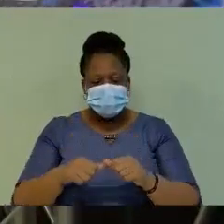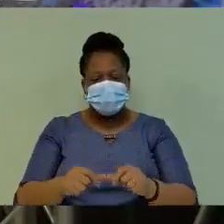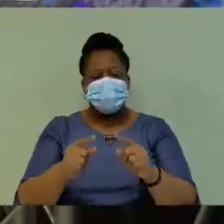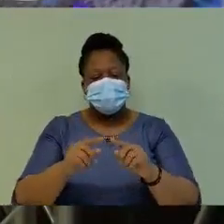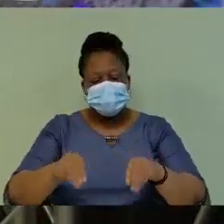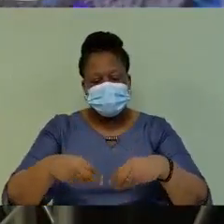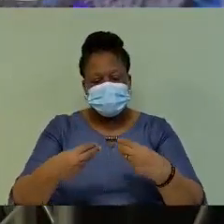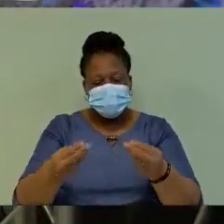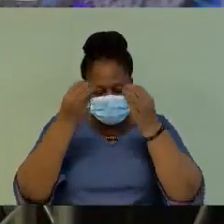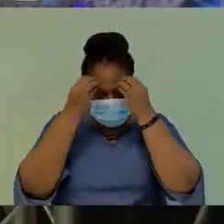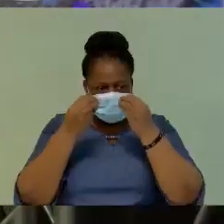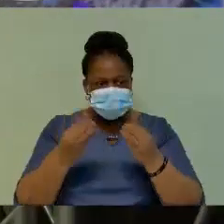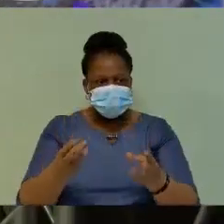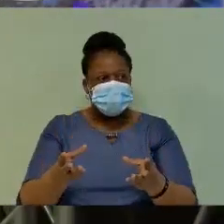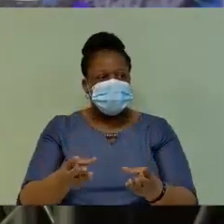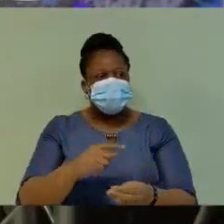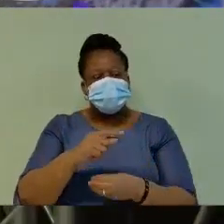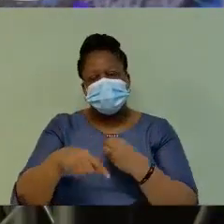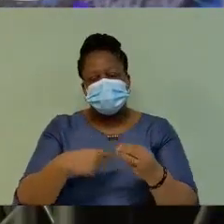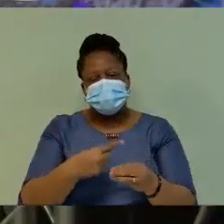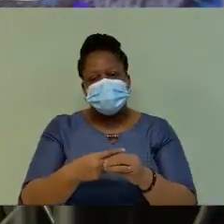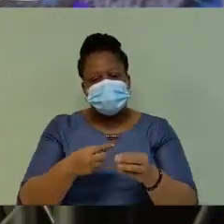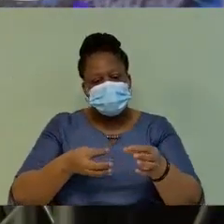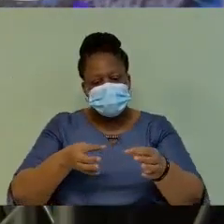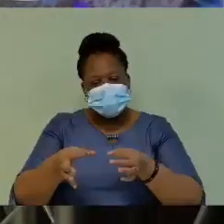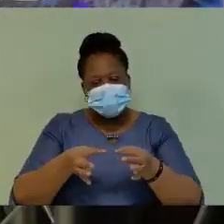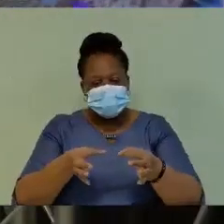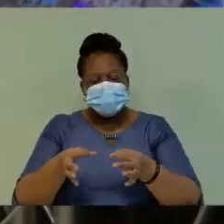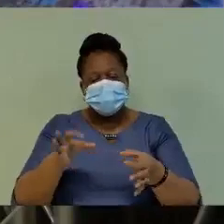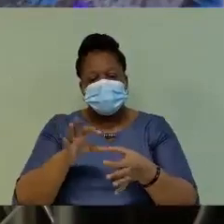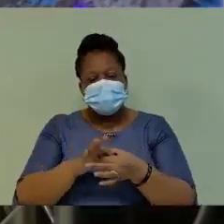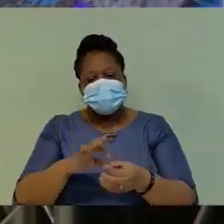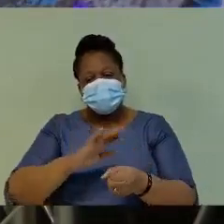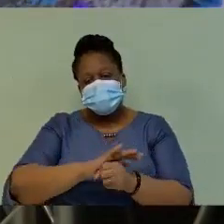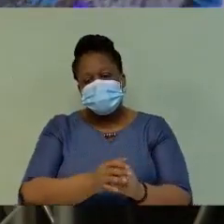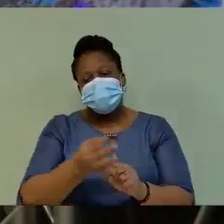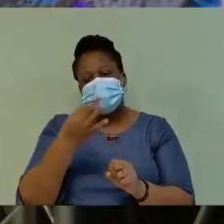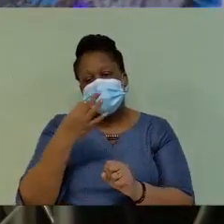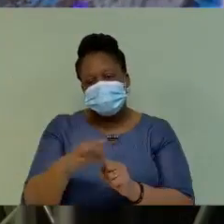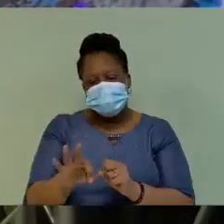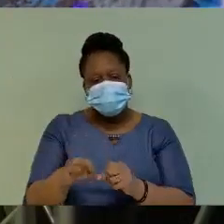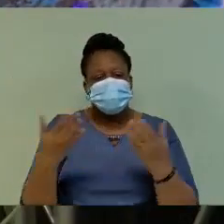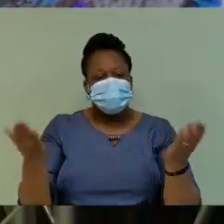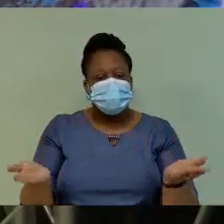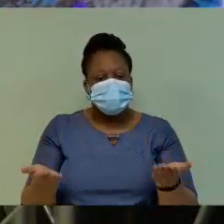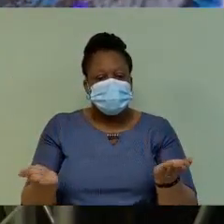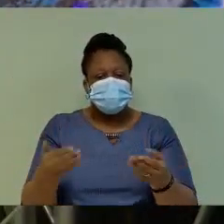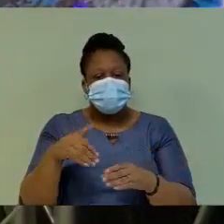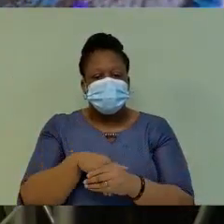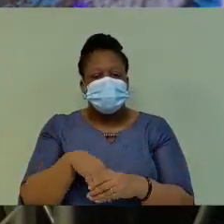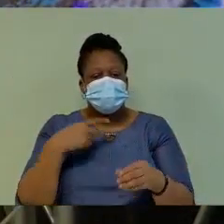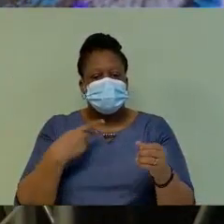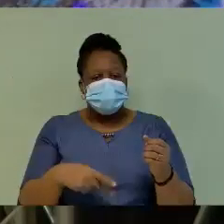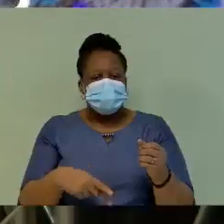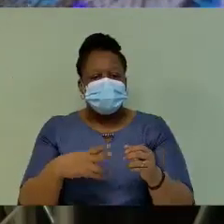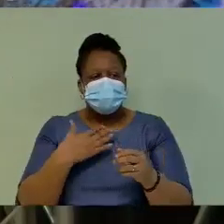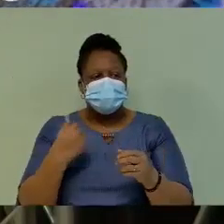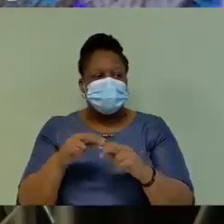information with respect to the management of the COVID-19 pandemic here in St. Kitts and